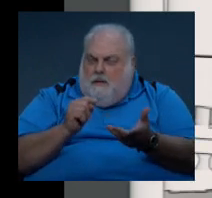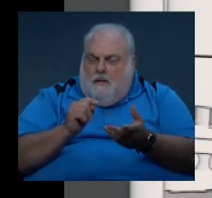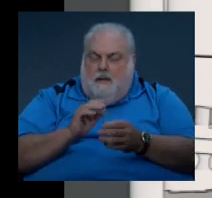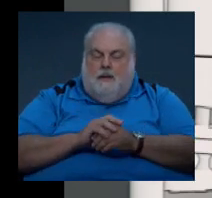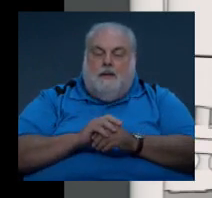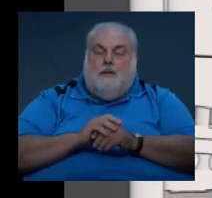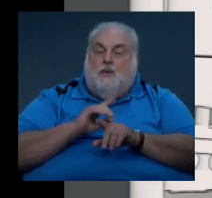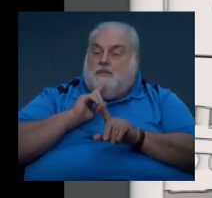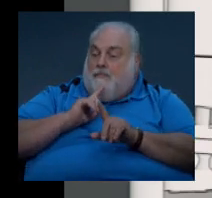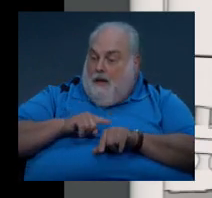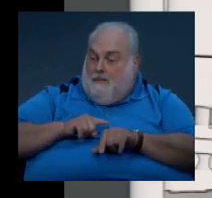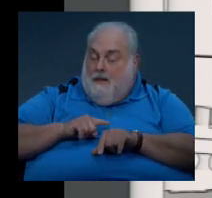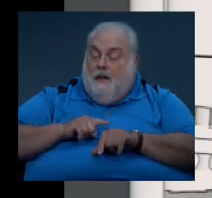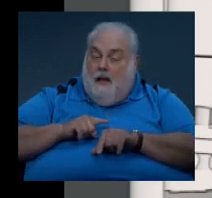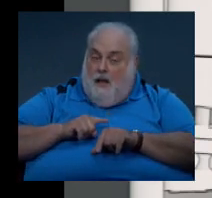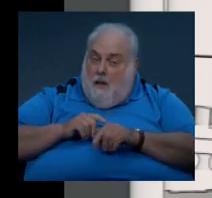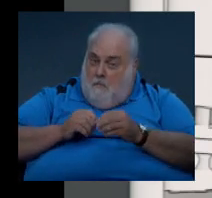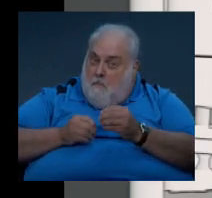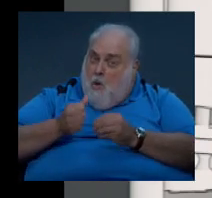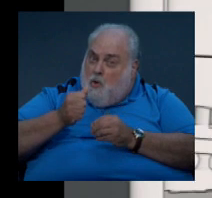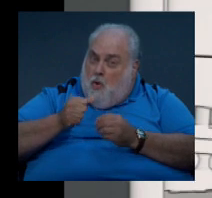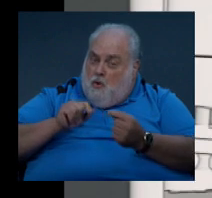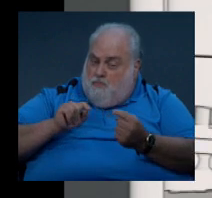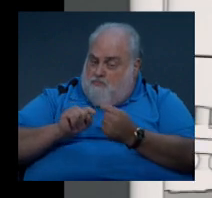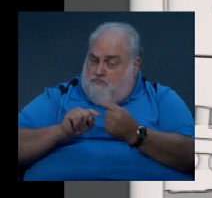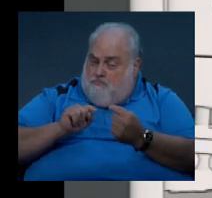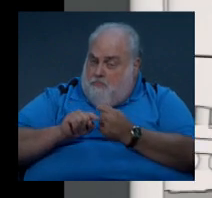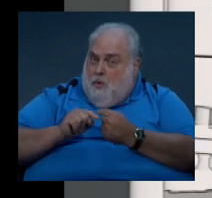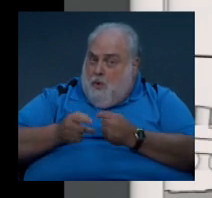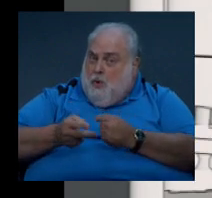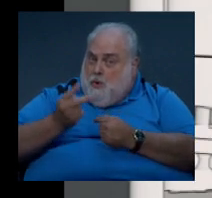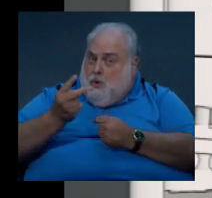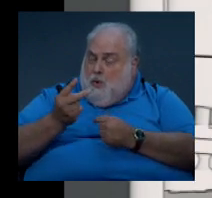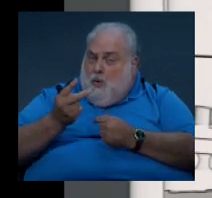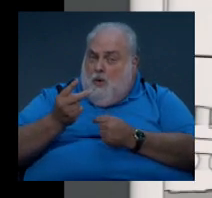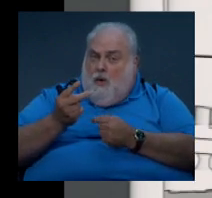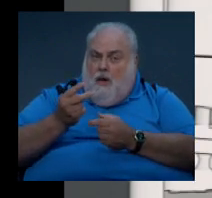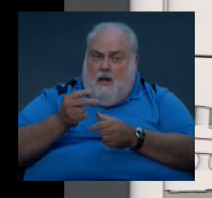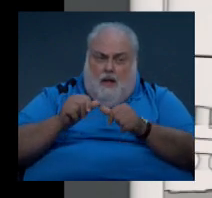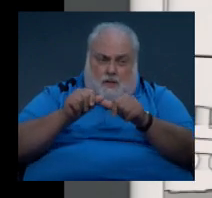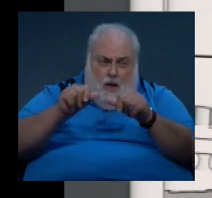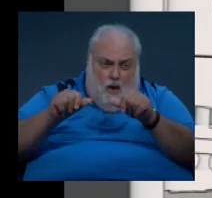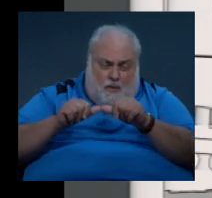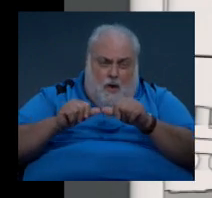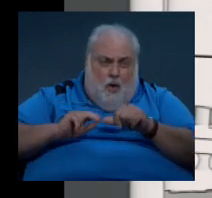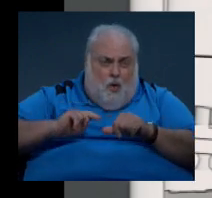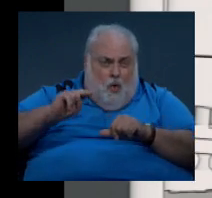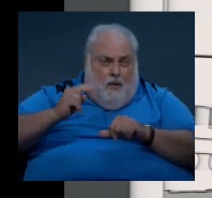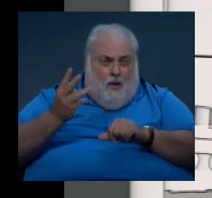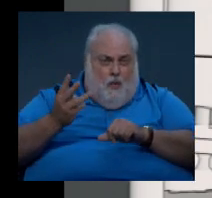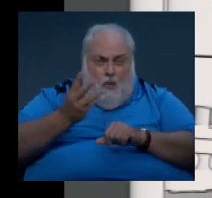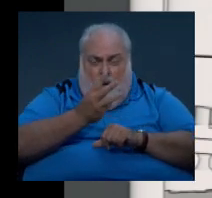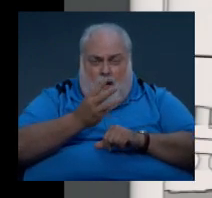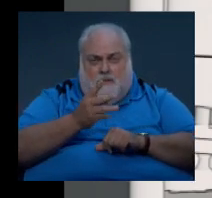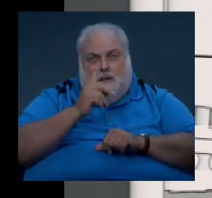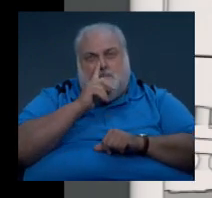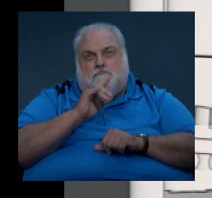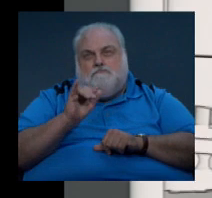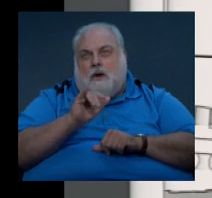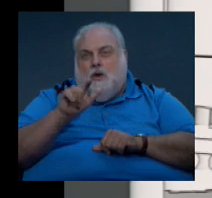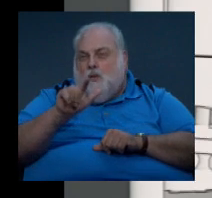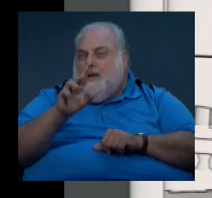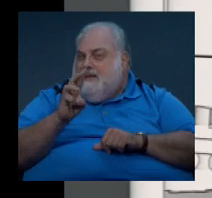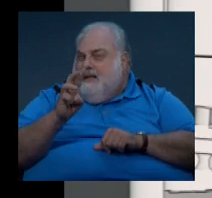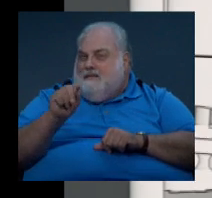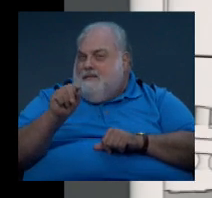2 lanes. There is areas of the roads that surround this development, both going to the north and out to the west, like 26th Street and some others